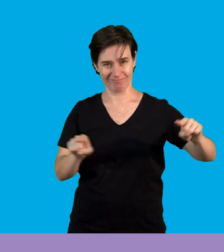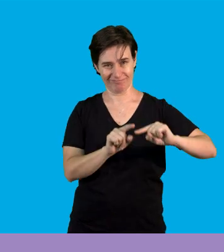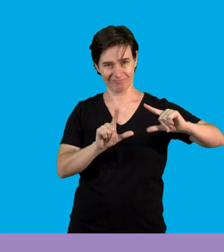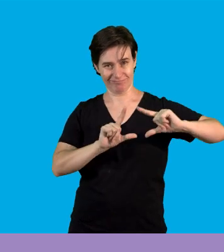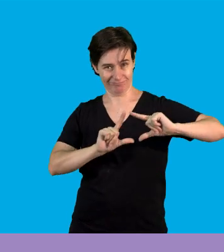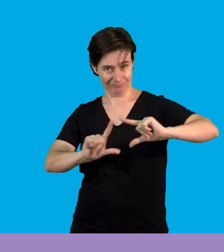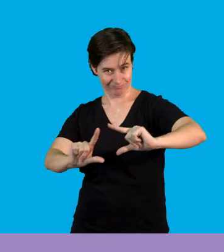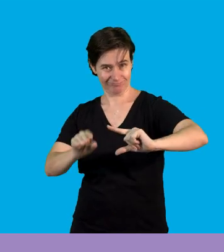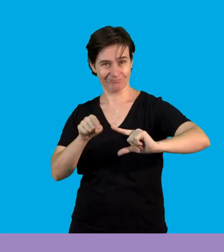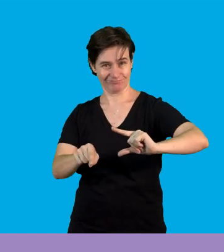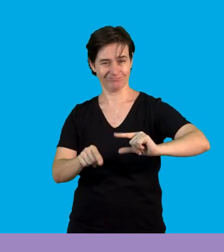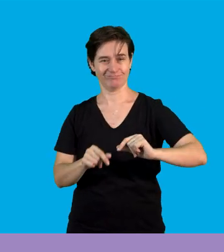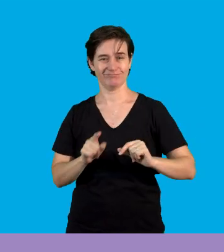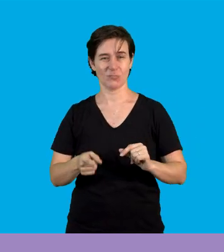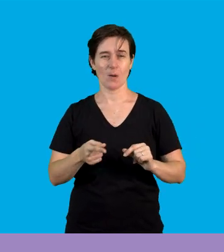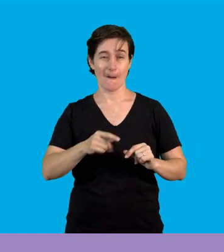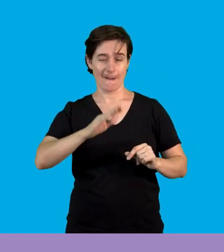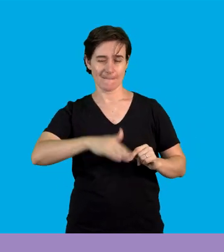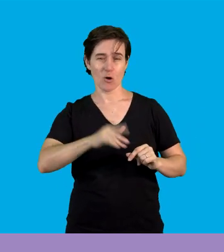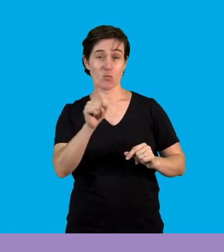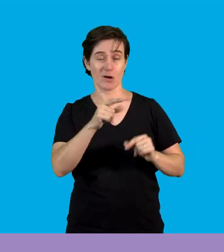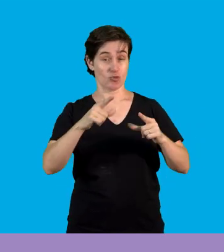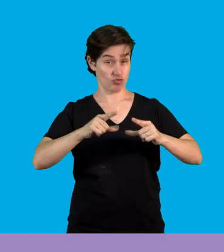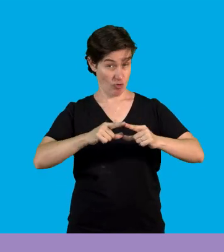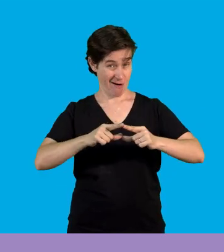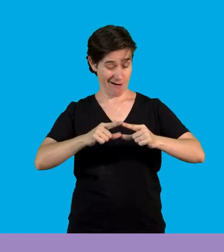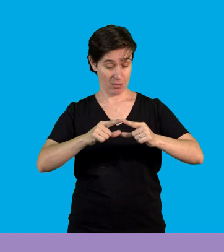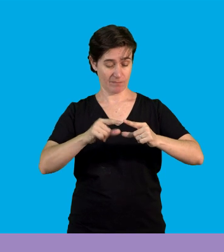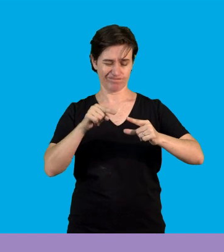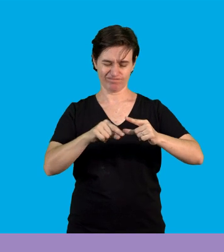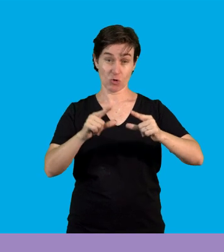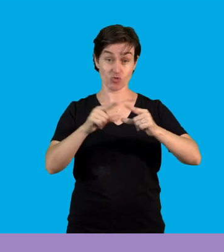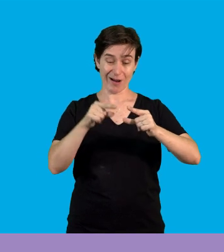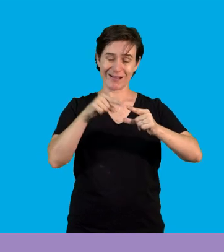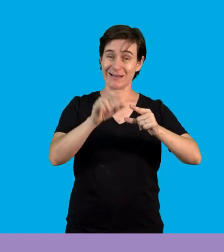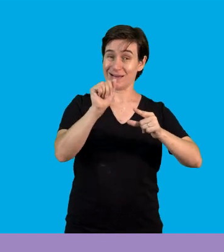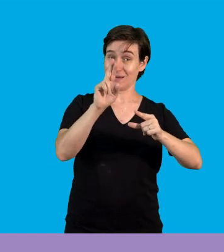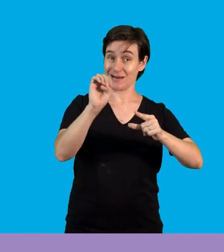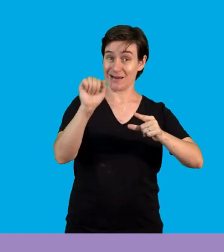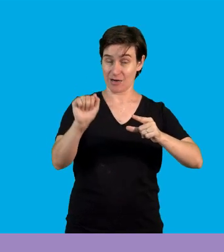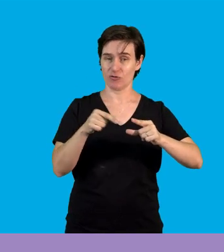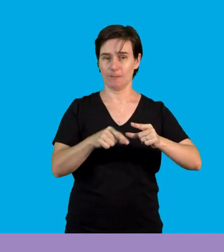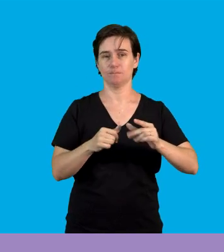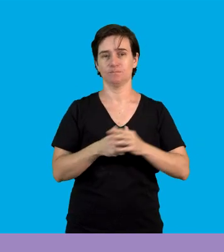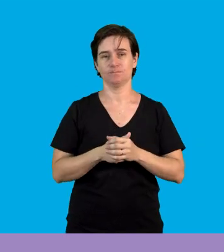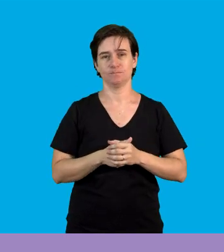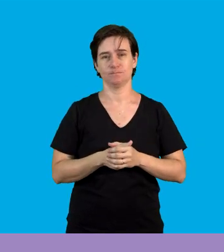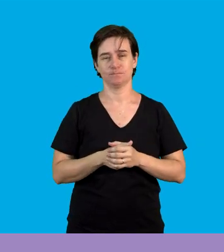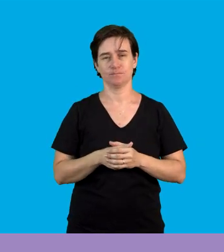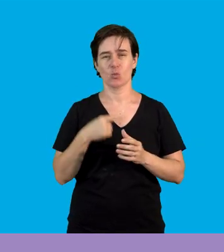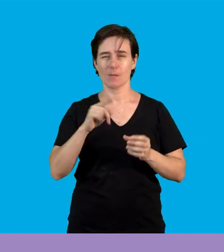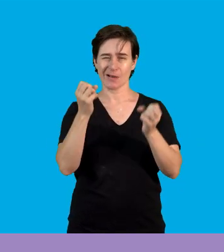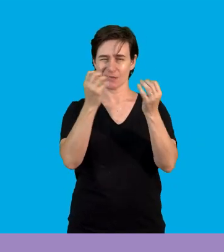again, the bases are the triangles, and in this case, the triangles are the right-angled triangles. So we are